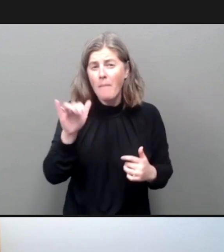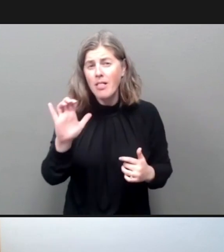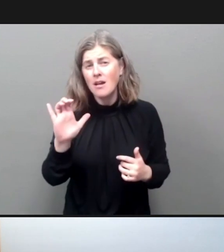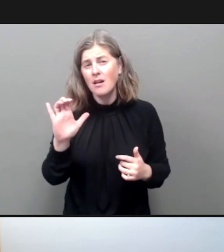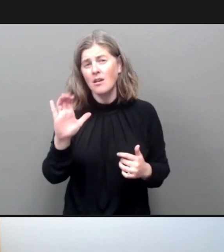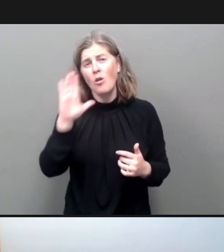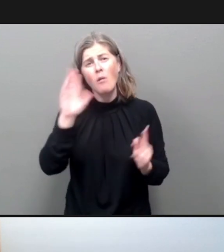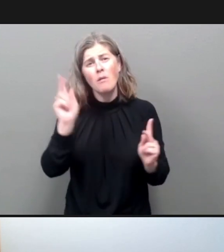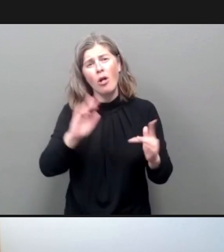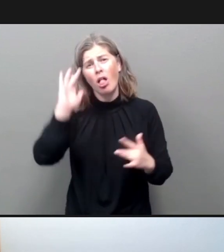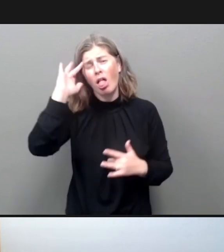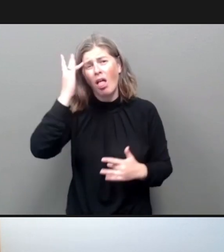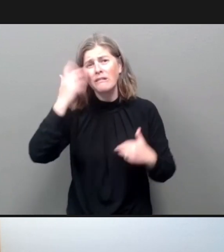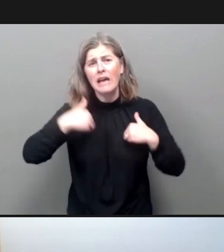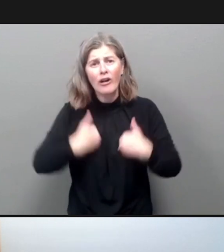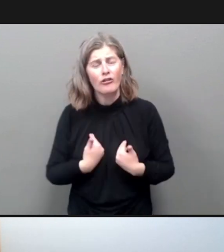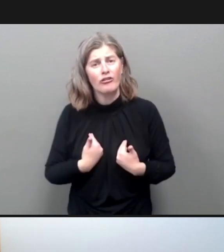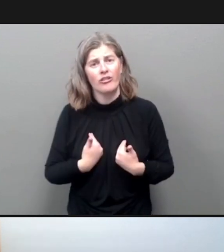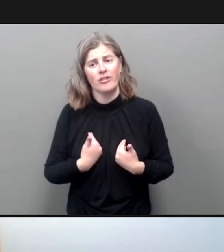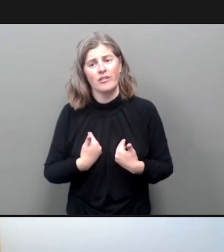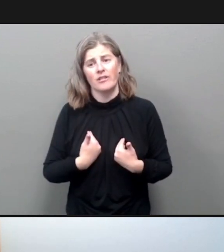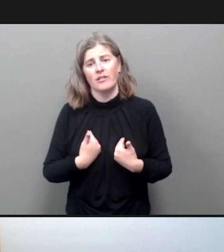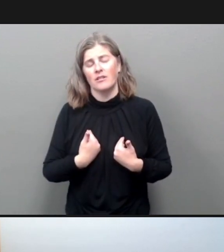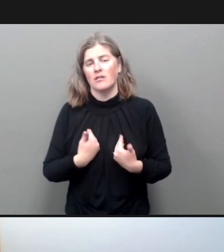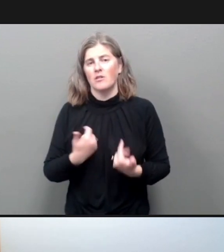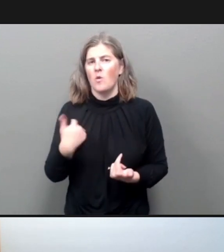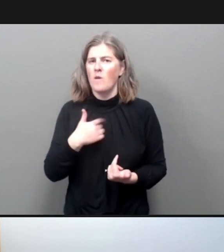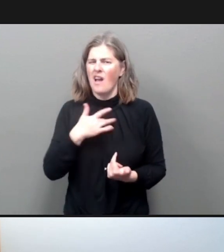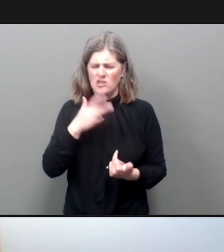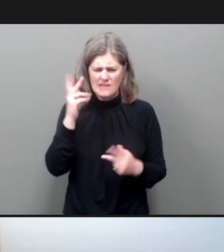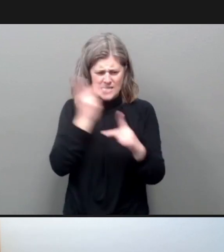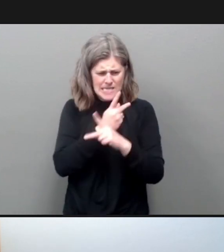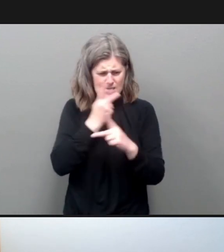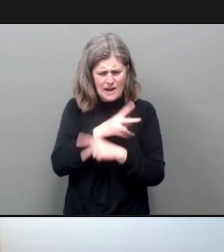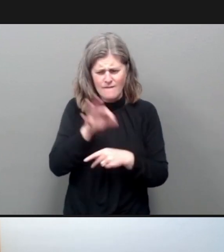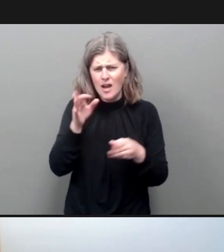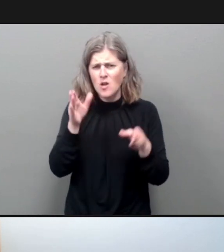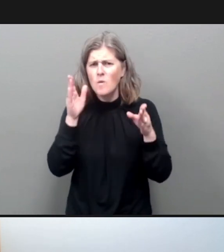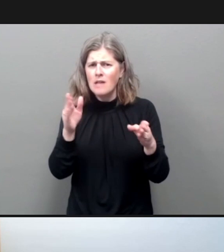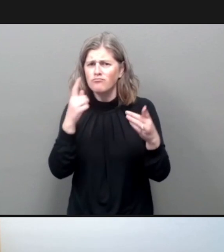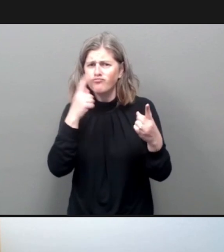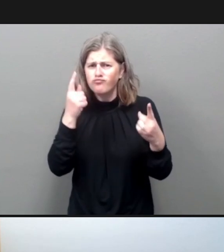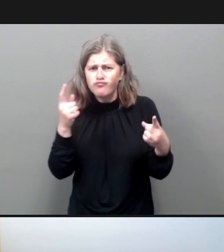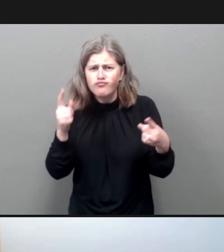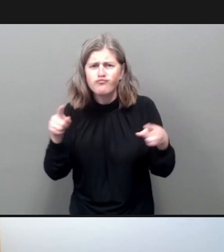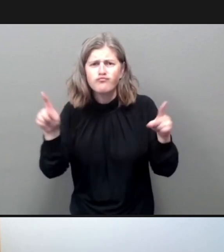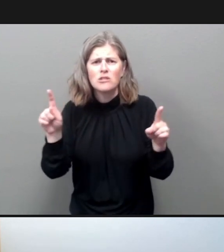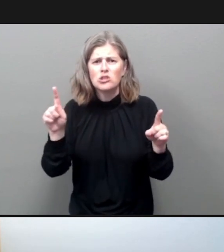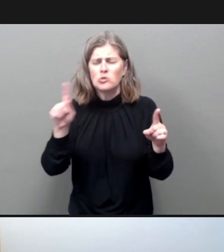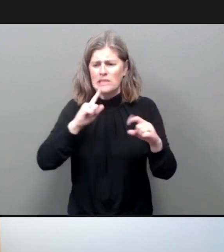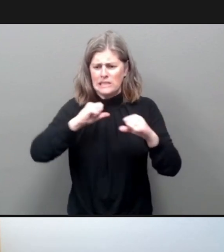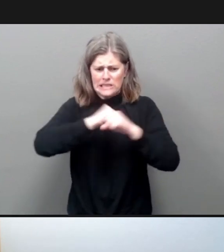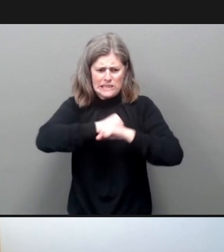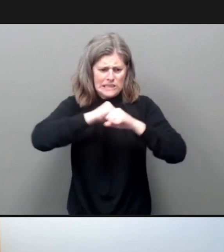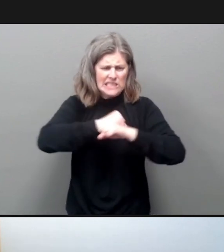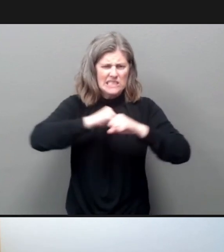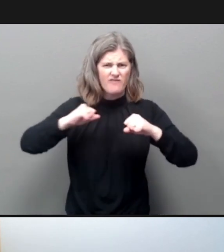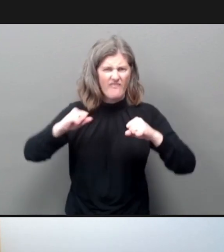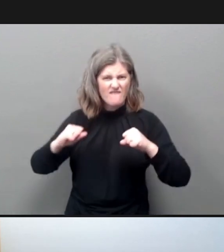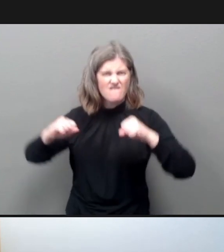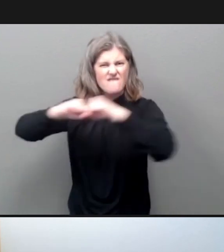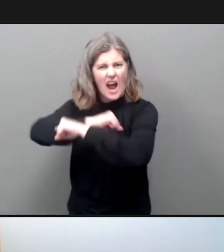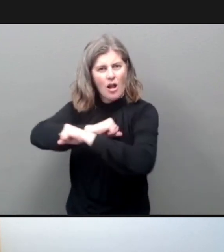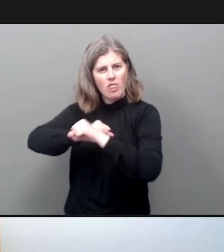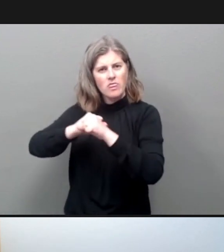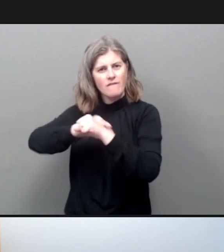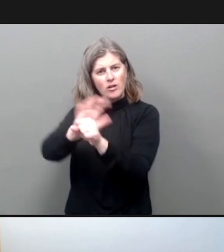tired of this. And I think we just have to find a way that's effective to really battle this virus in the long